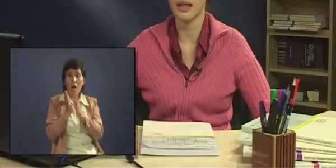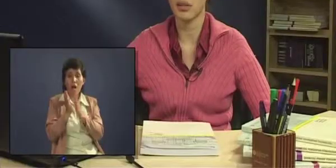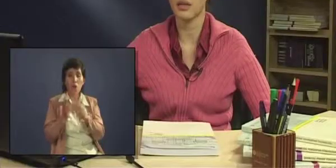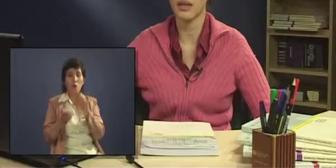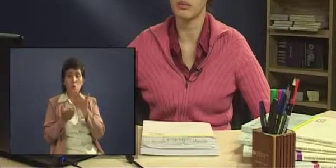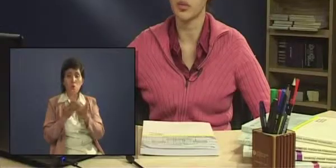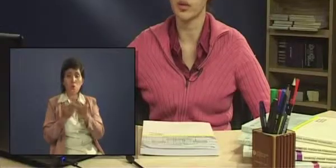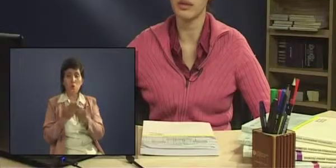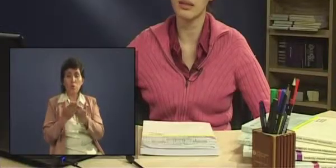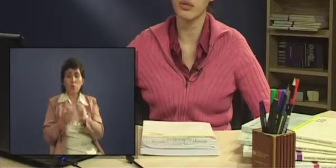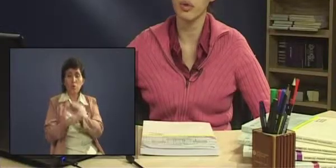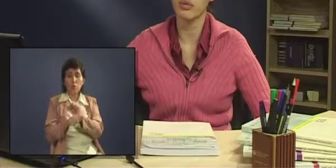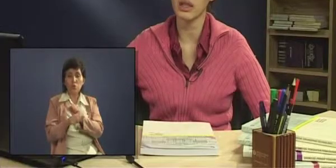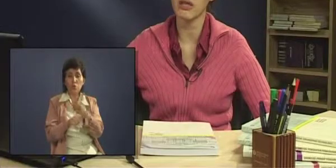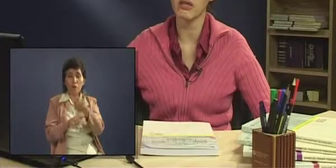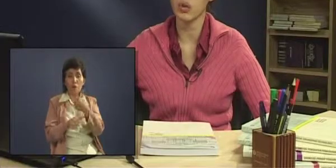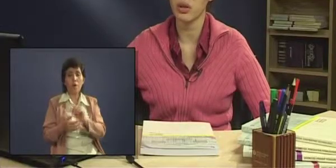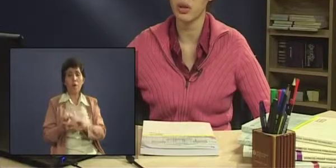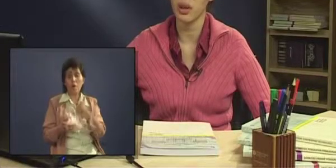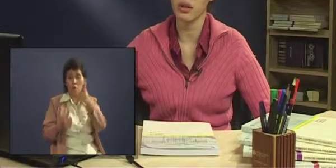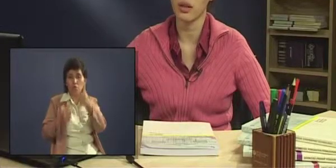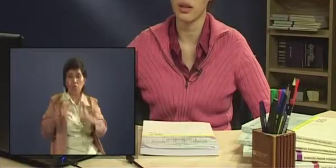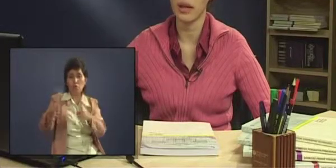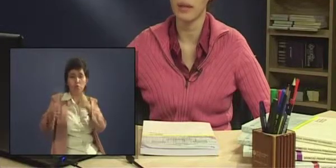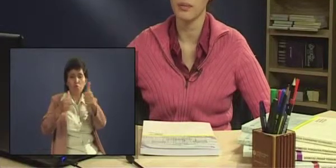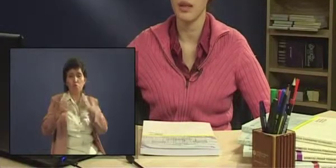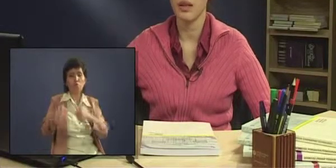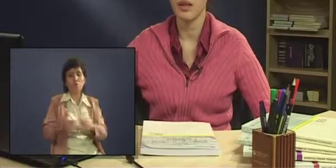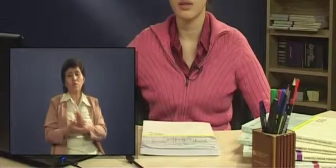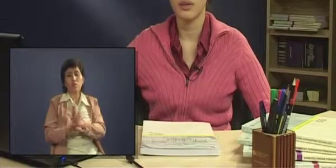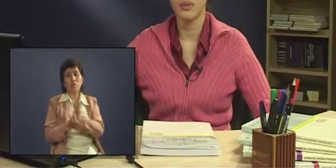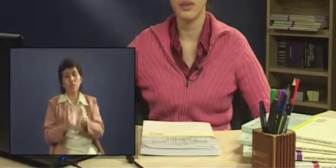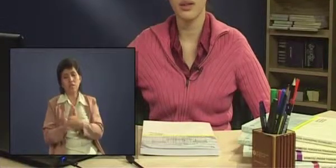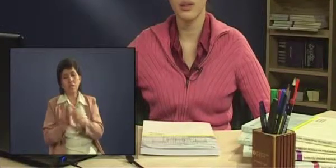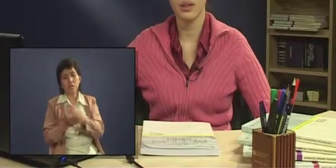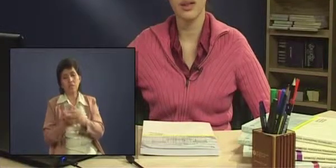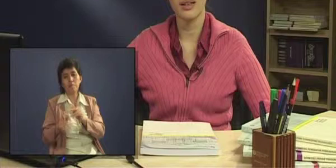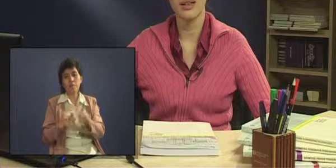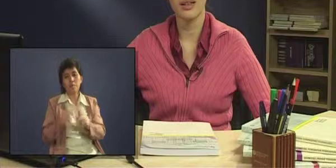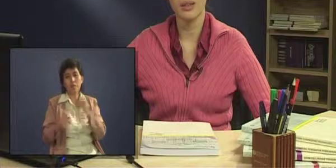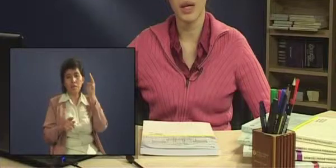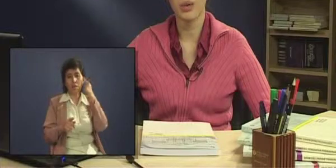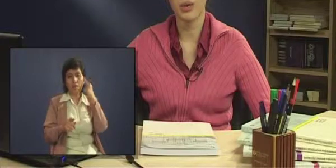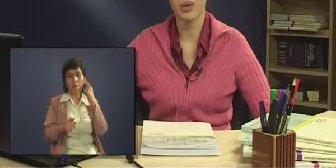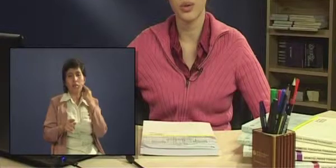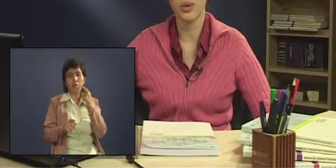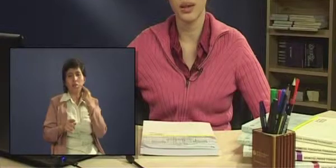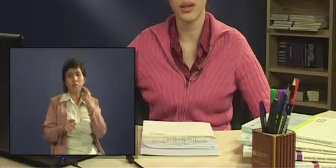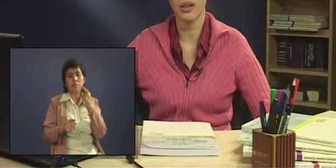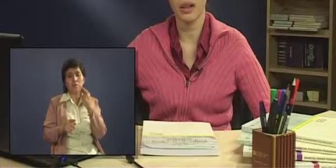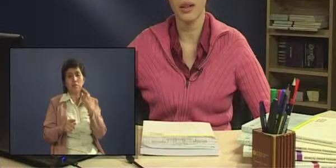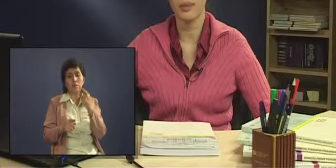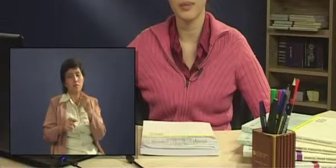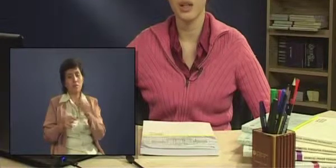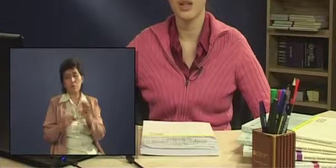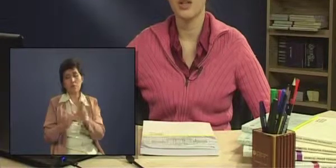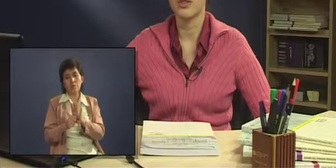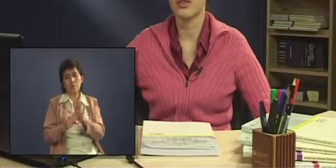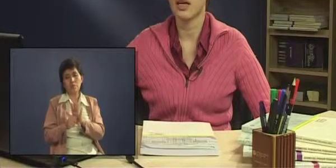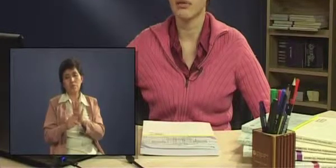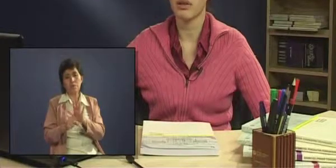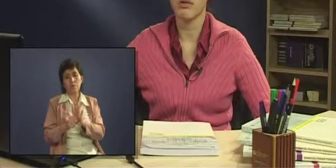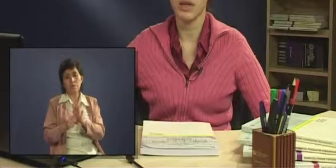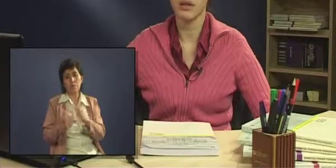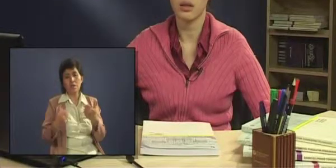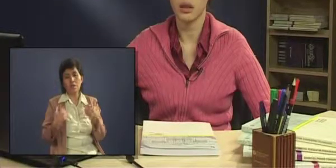job, they do that more. This is called reinforcement. Okay, some people, they also think that it is macho to do it. Okay,